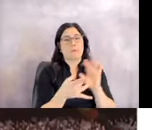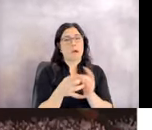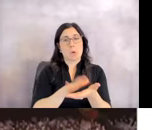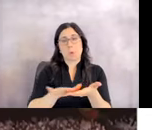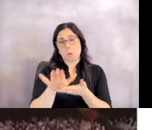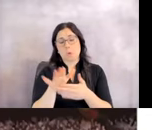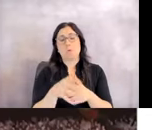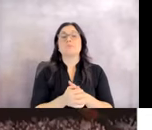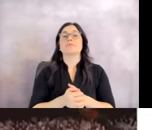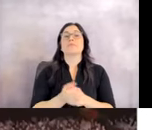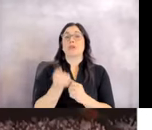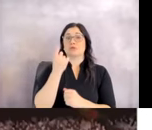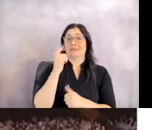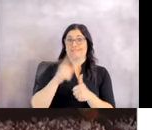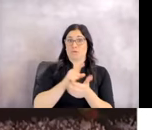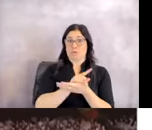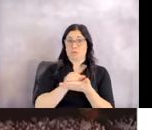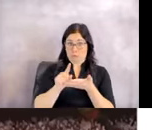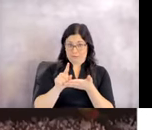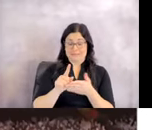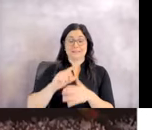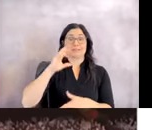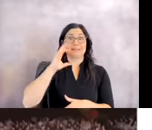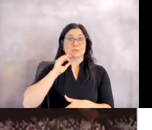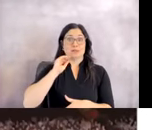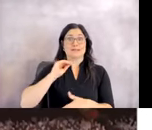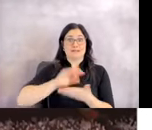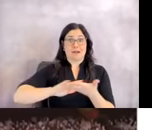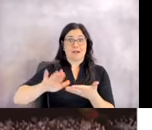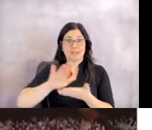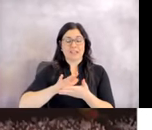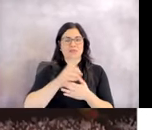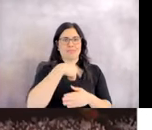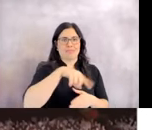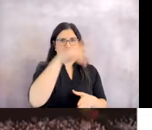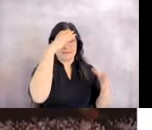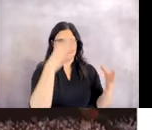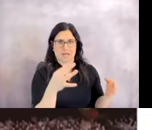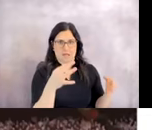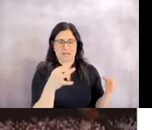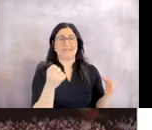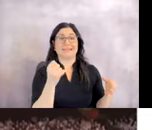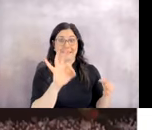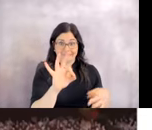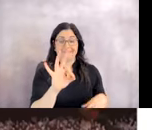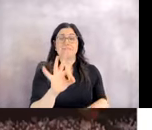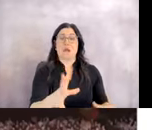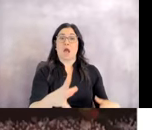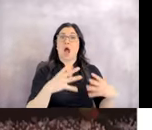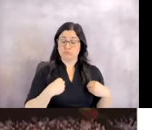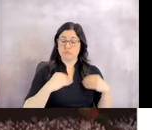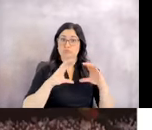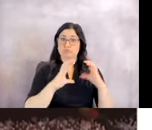Again, it's within that first week that the student decides, and probably even with your pre-class communications, whether they decide they are going to make the